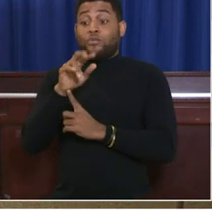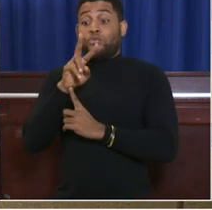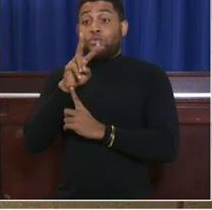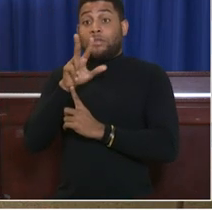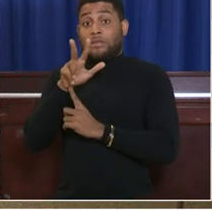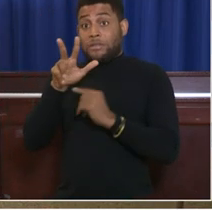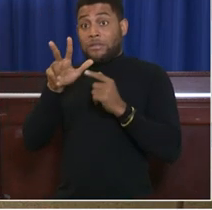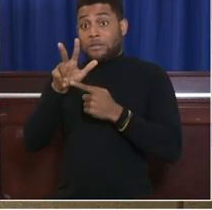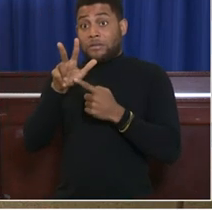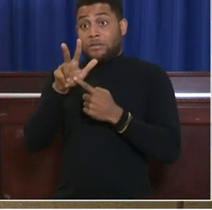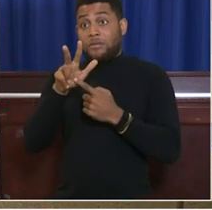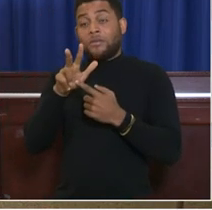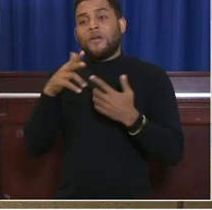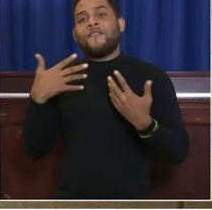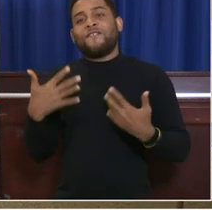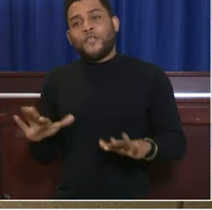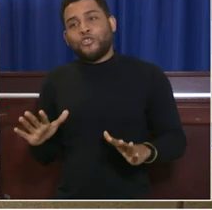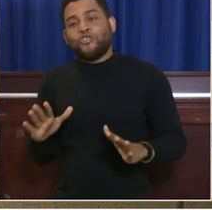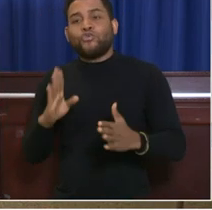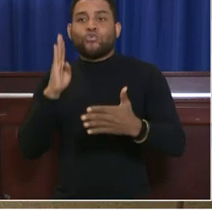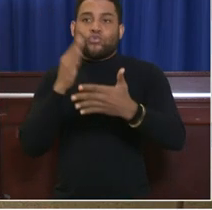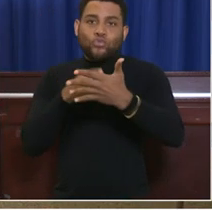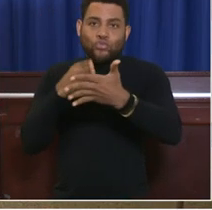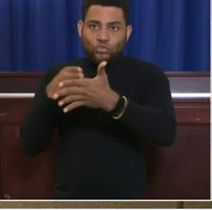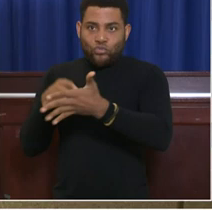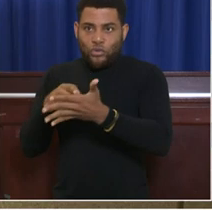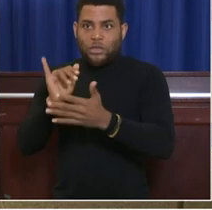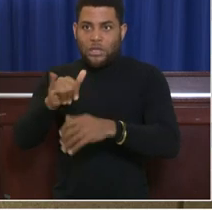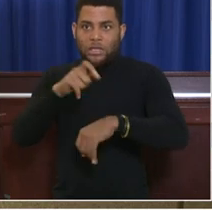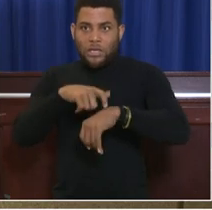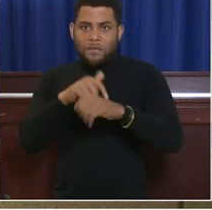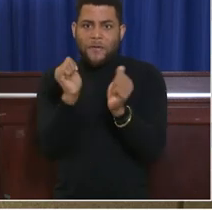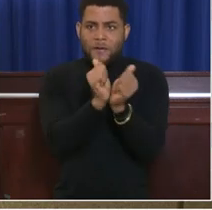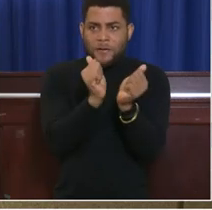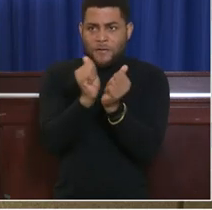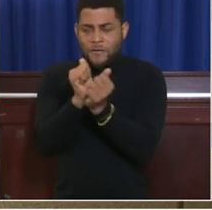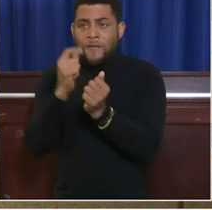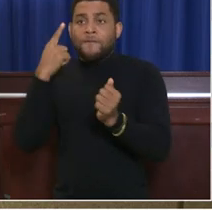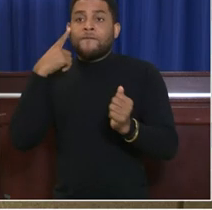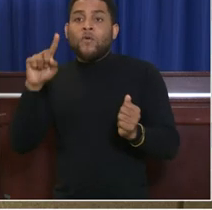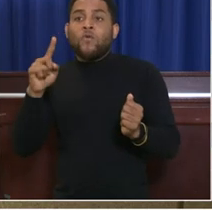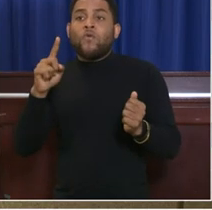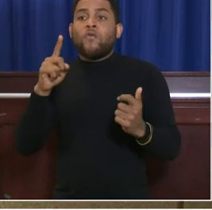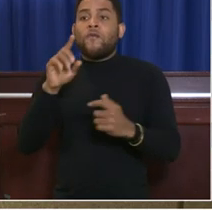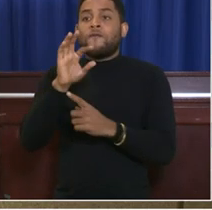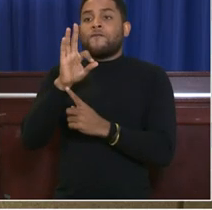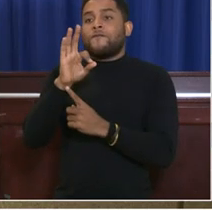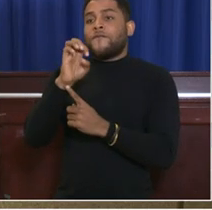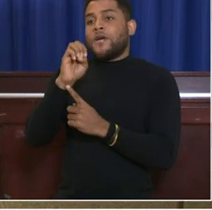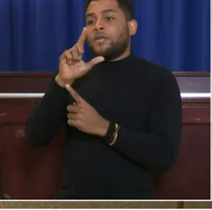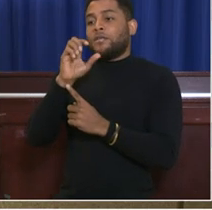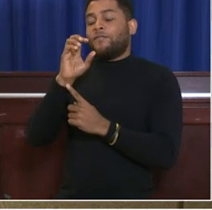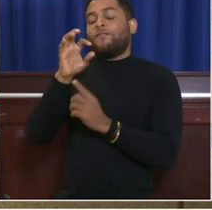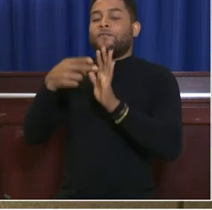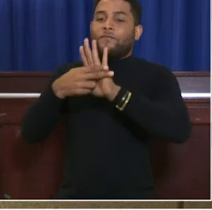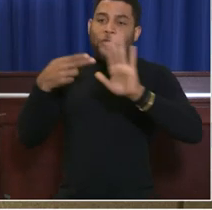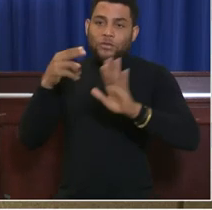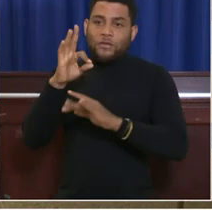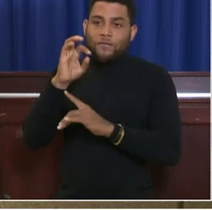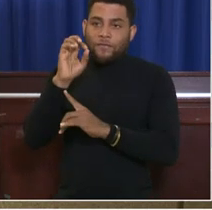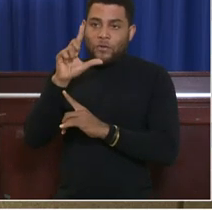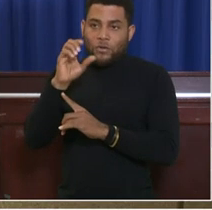have been charged at the time of arrest. For felonies in particular, we continue to charge roughly